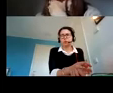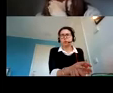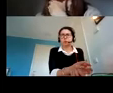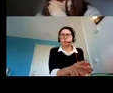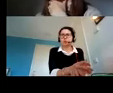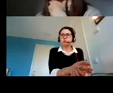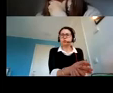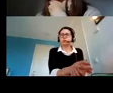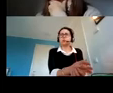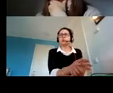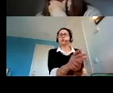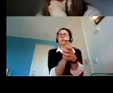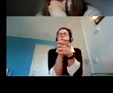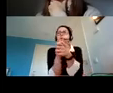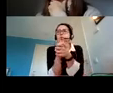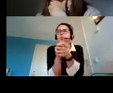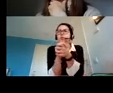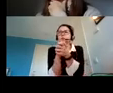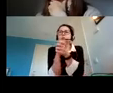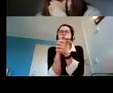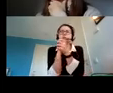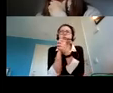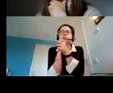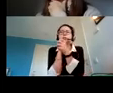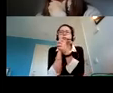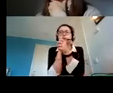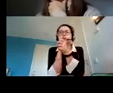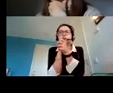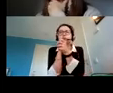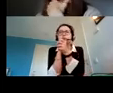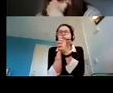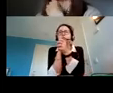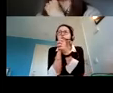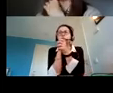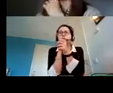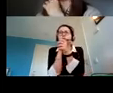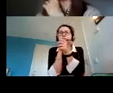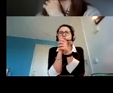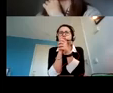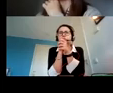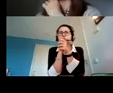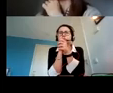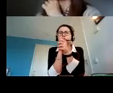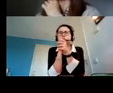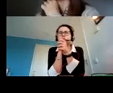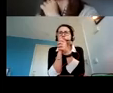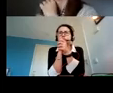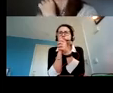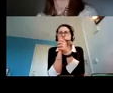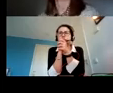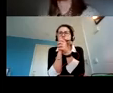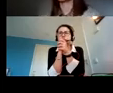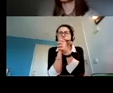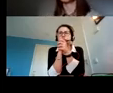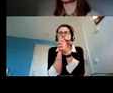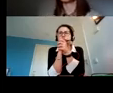co-organized by Human Rights International Corner and other 3 institutions. And so this is part, together with other training courses that are